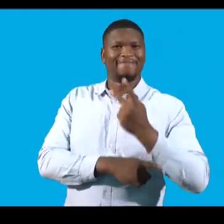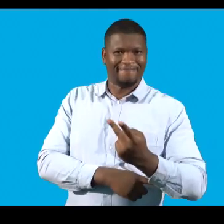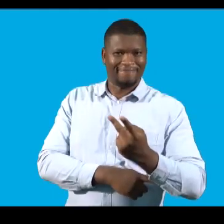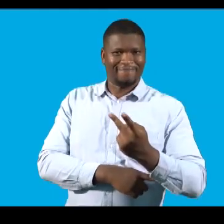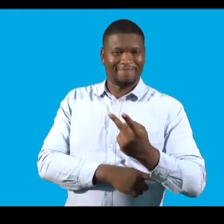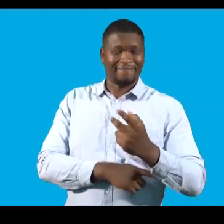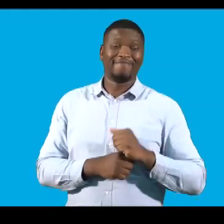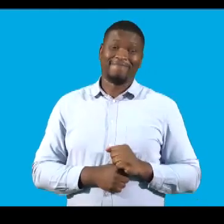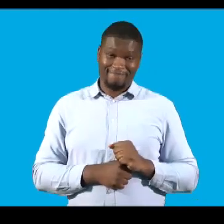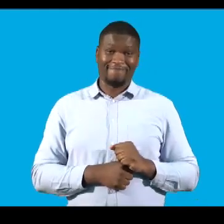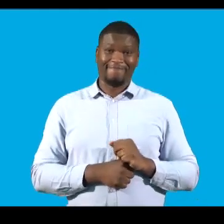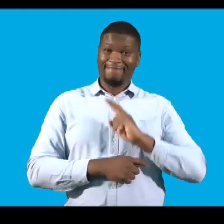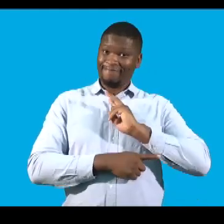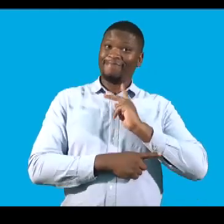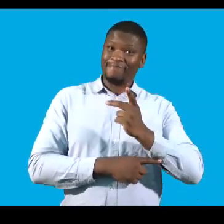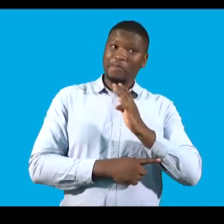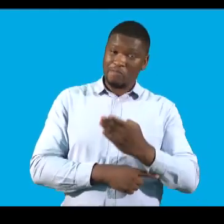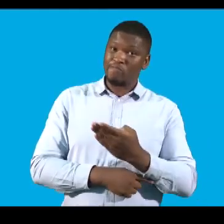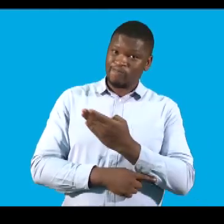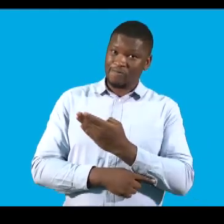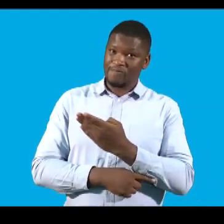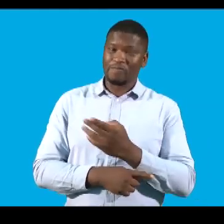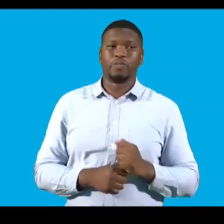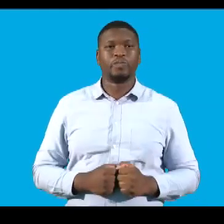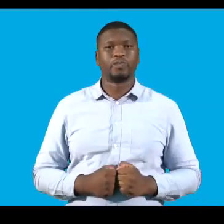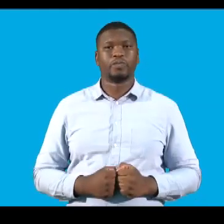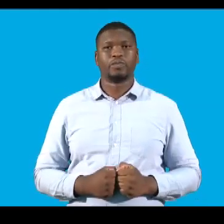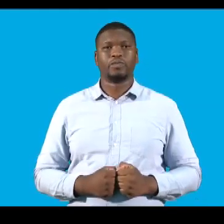Personification. Then comment on the effectiveness of this image.